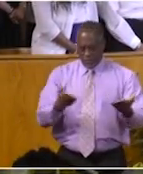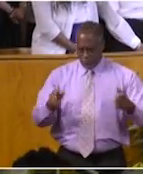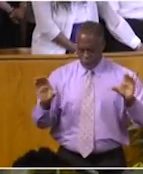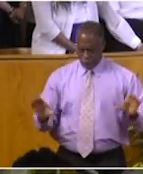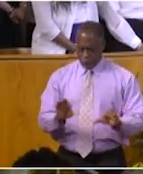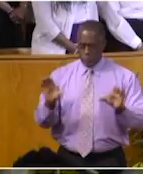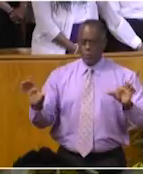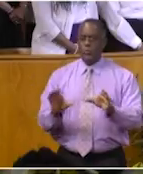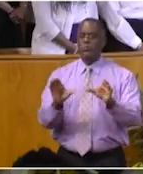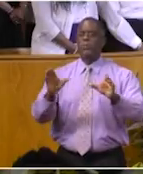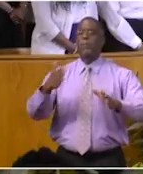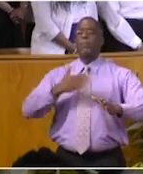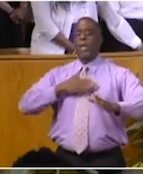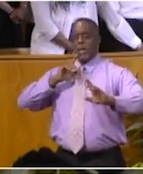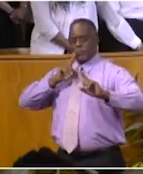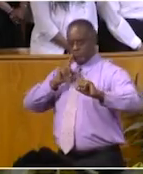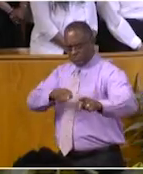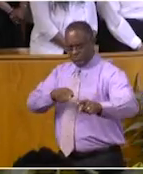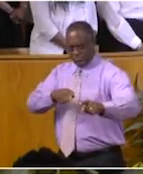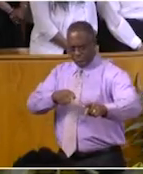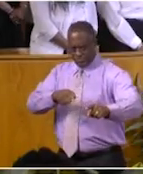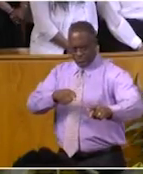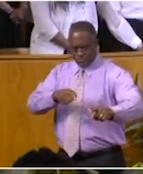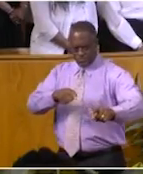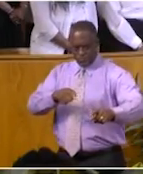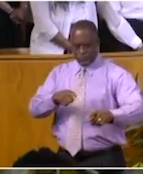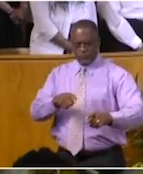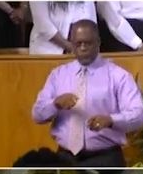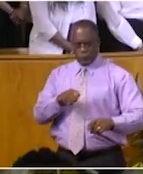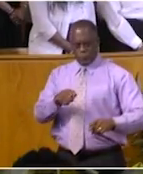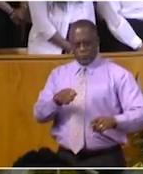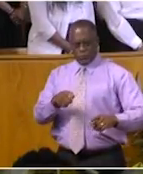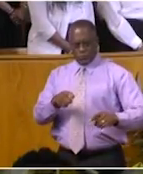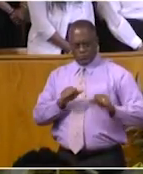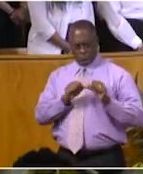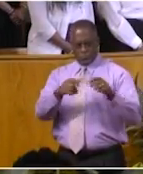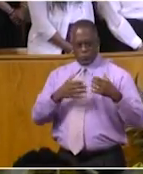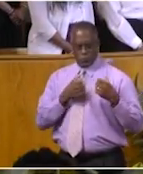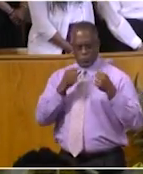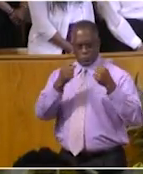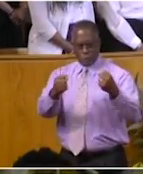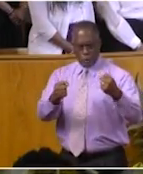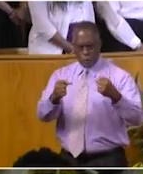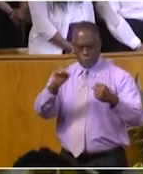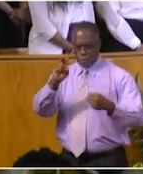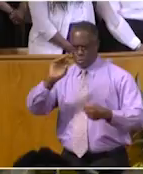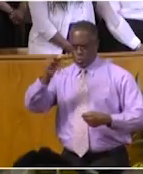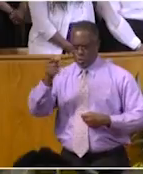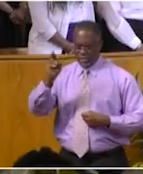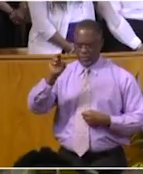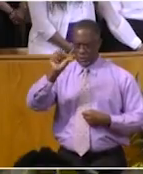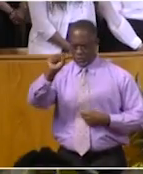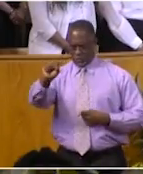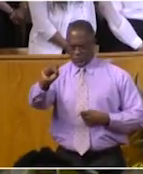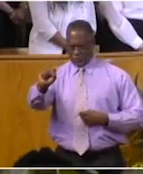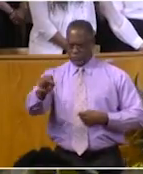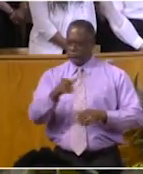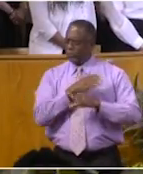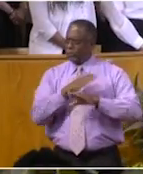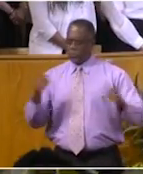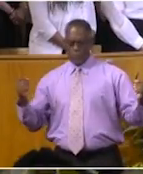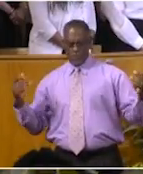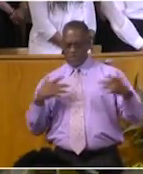This is my command. Be strong and courageous. Do not